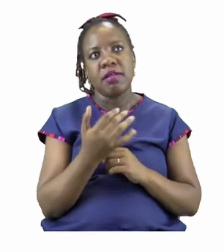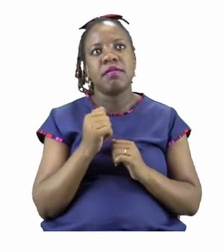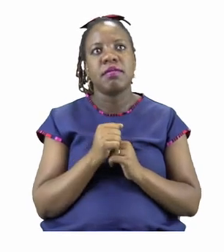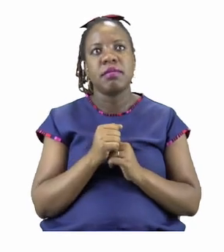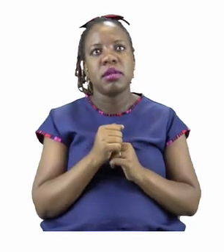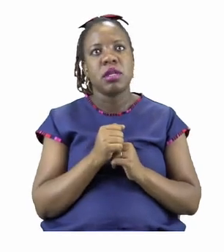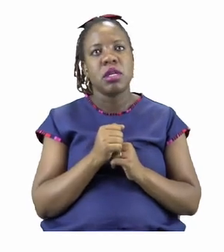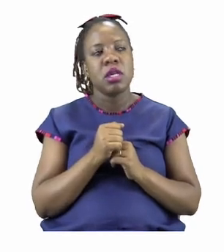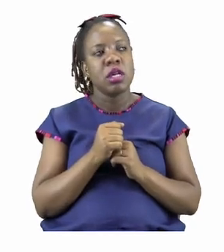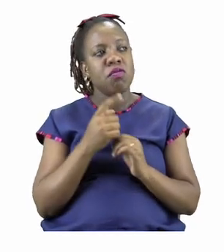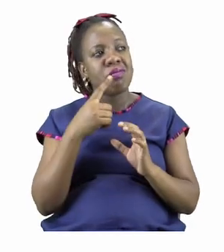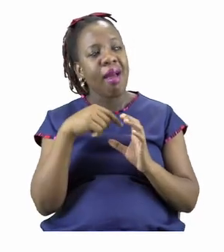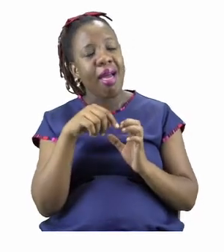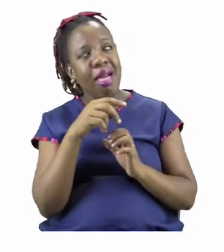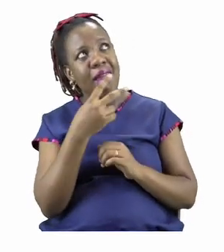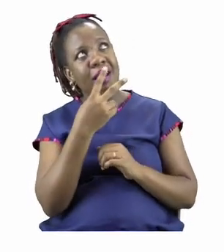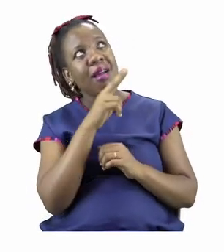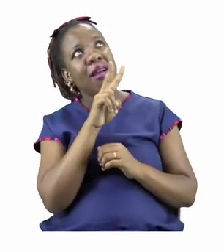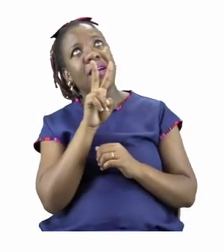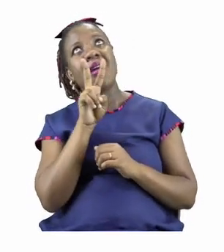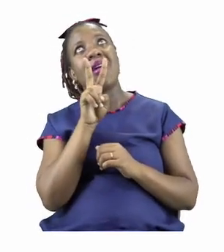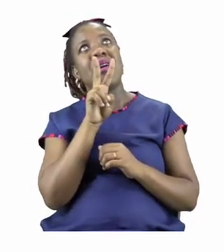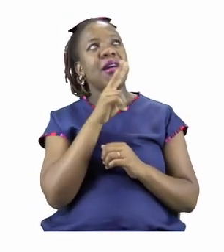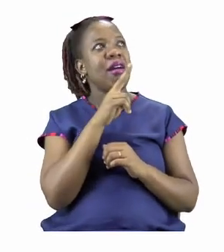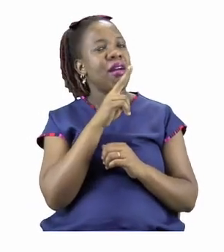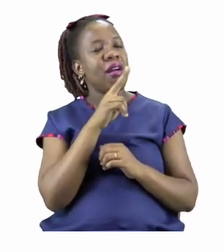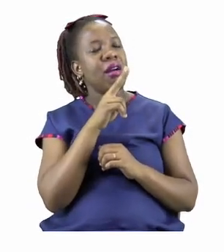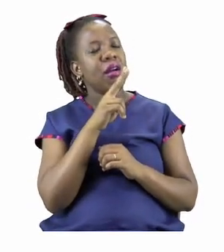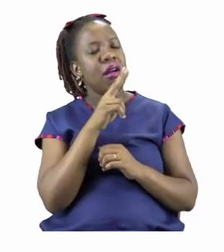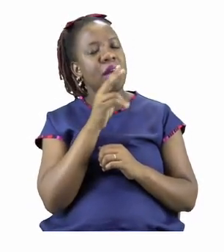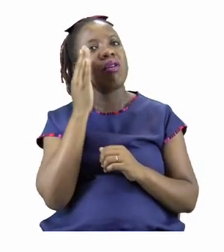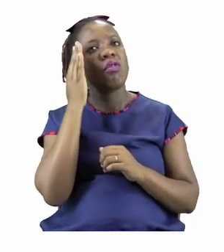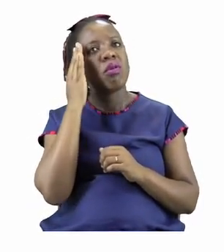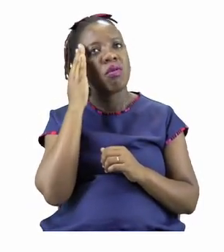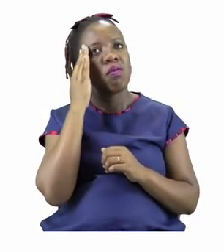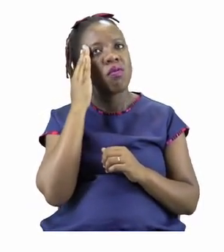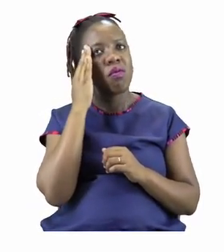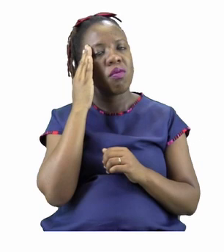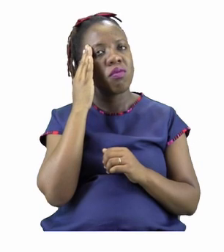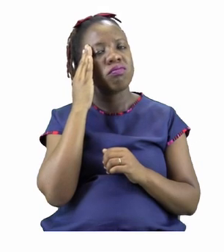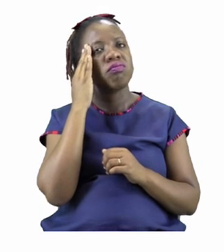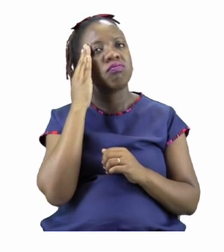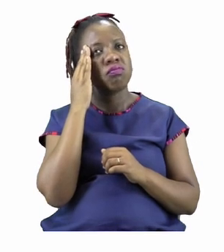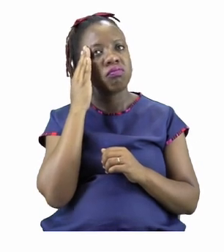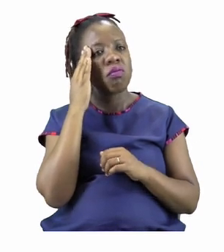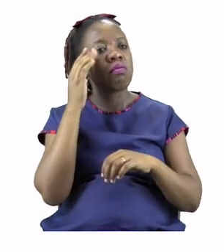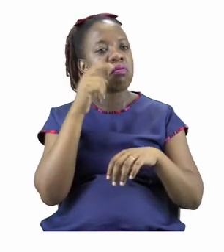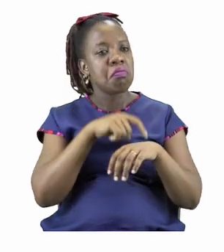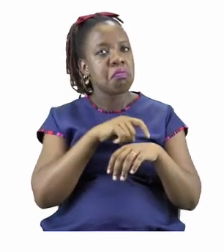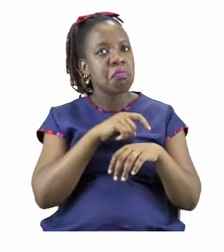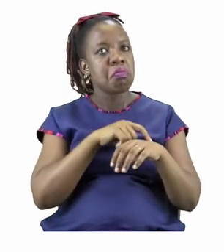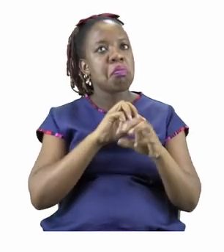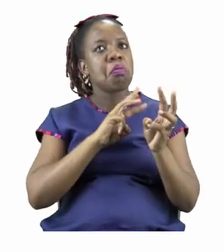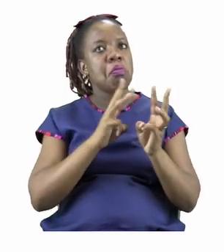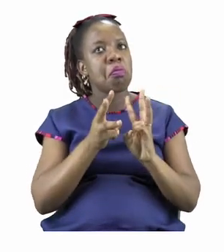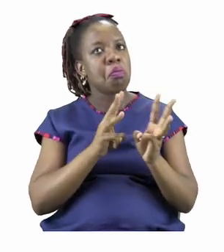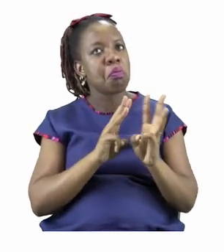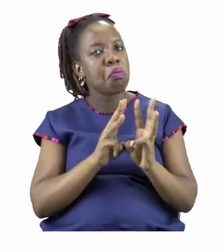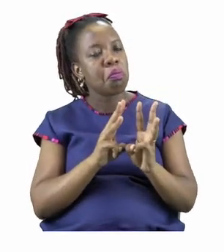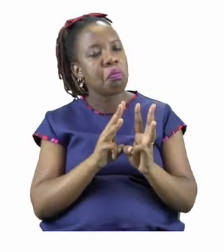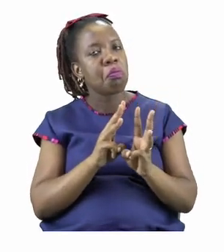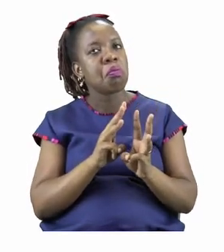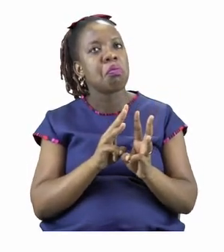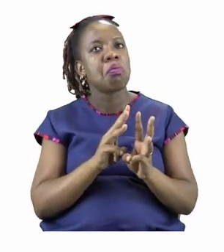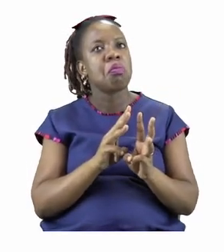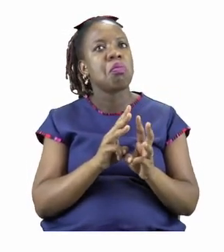be? Is it true or is it false? And for number 6, there